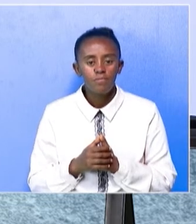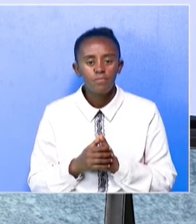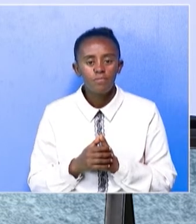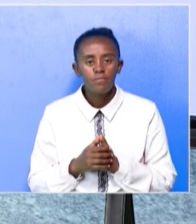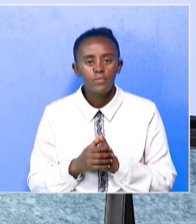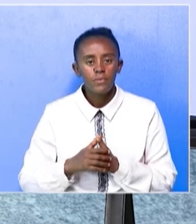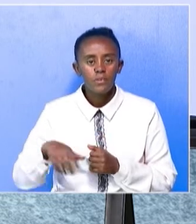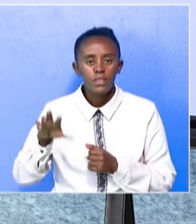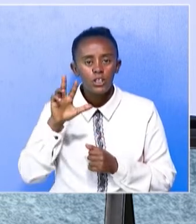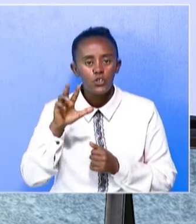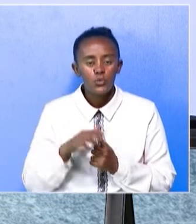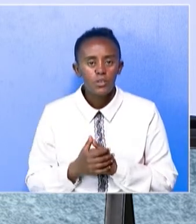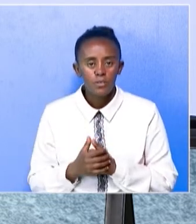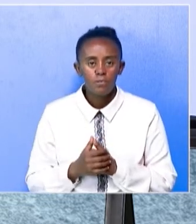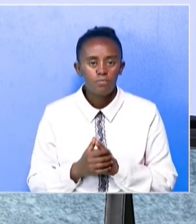Three.